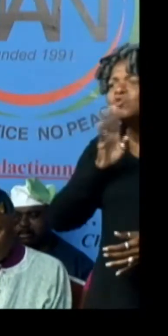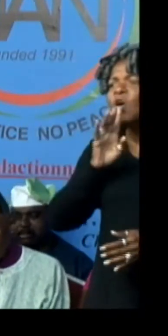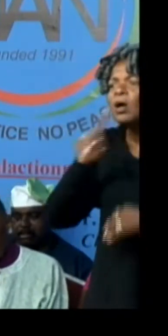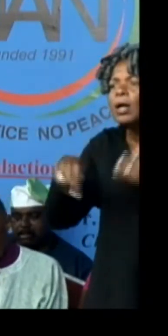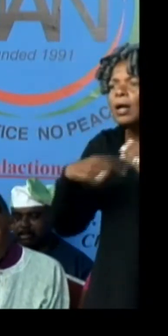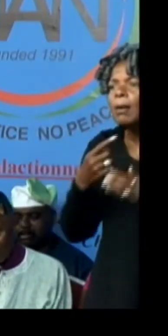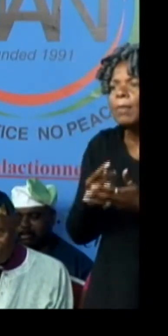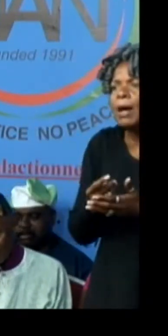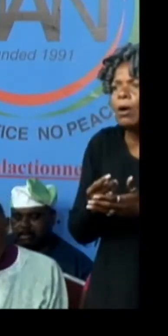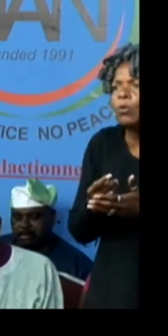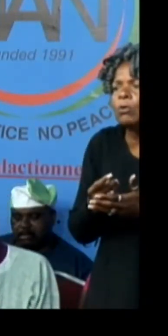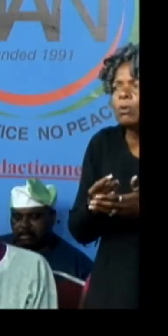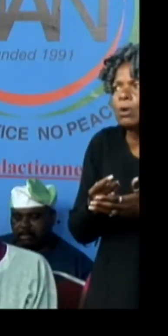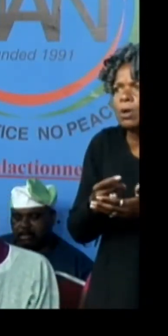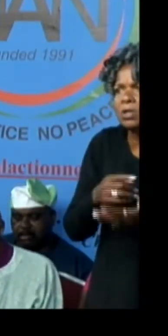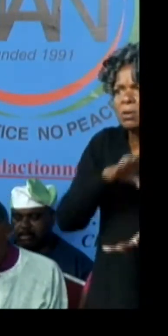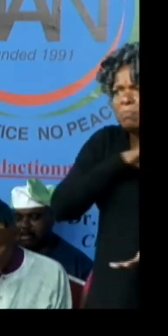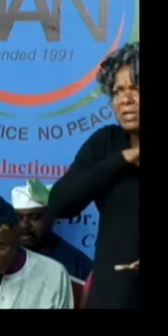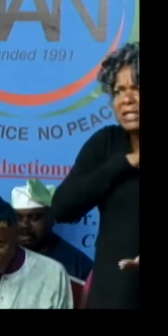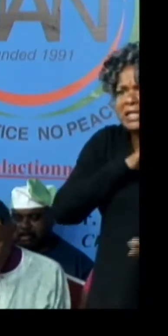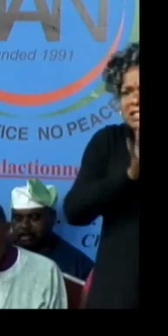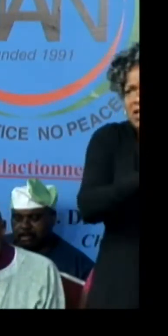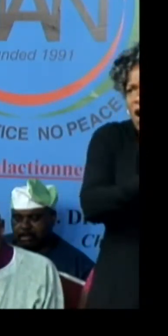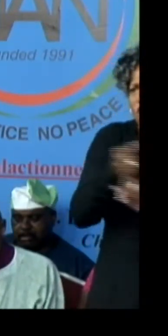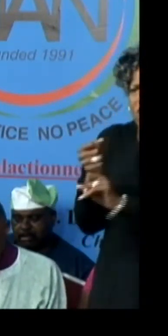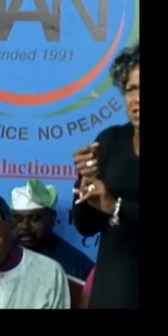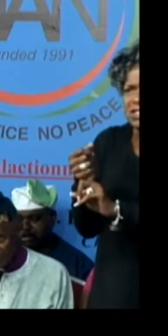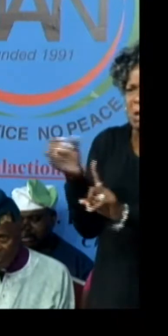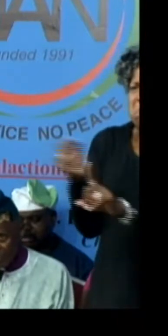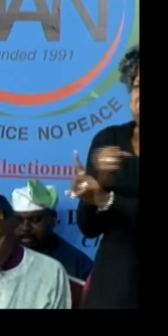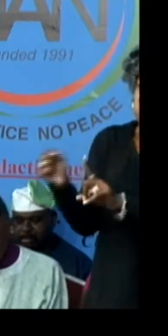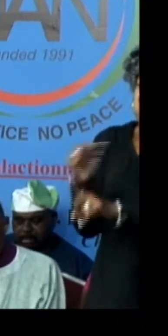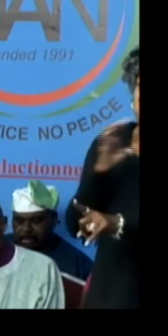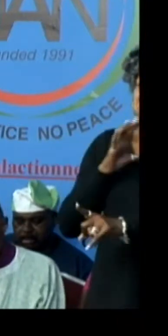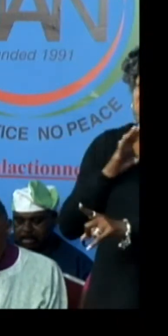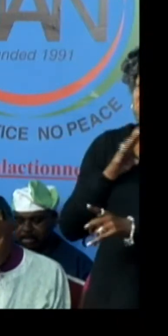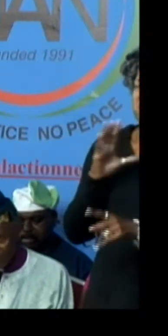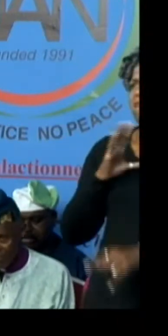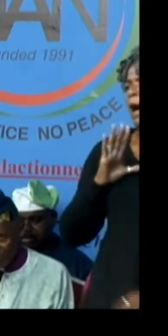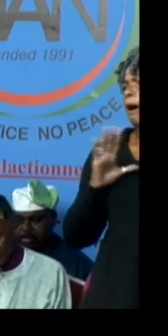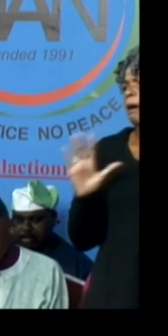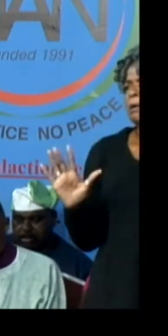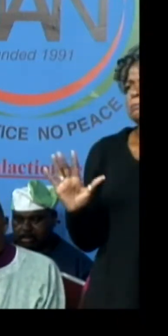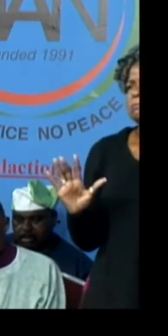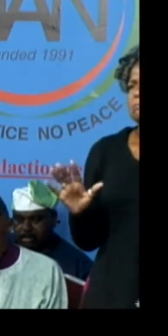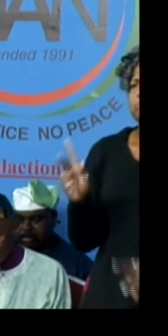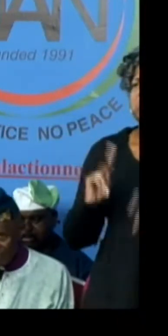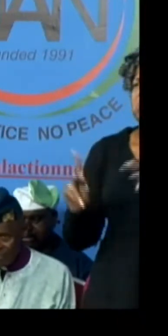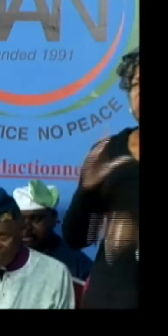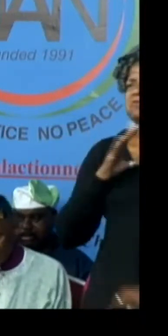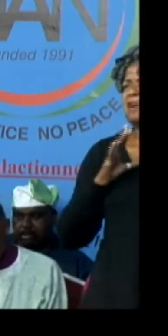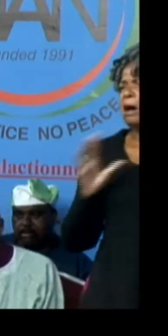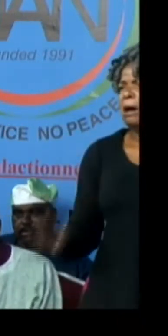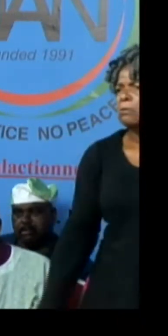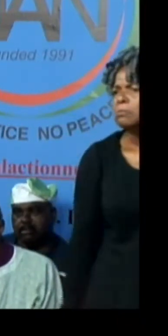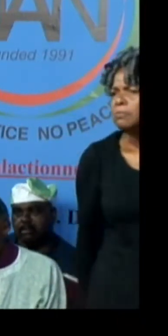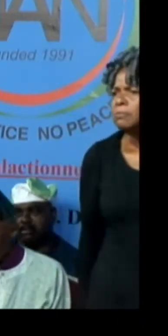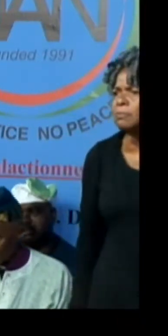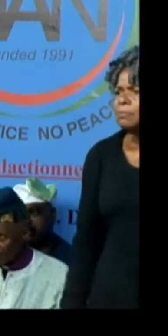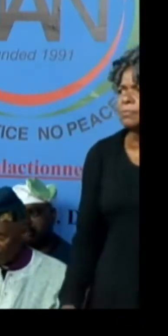marched, thousands of us, against stop and frisk. Why? Because